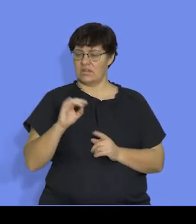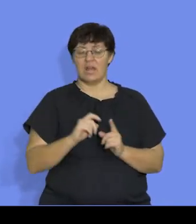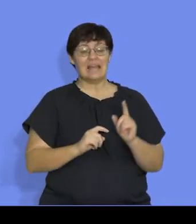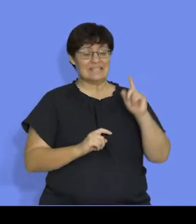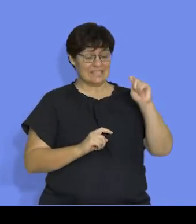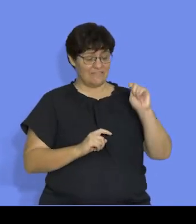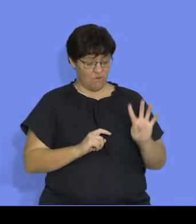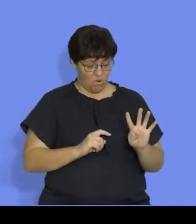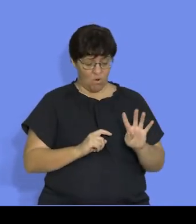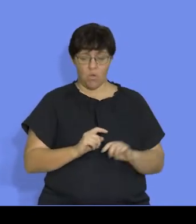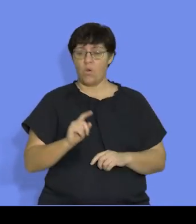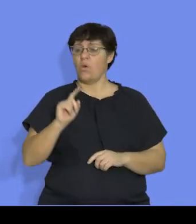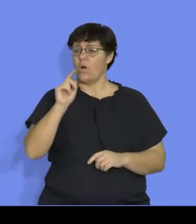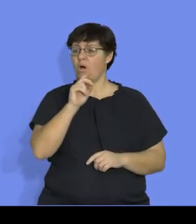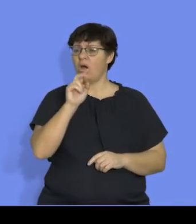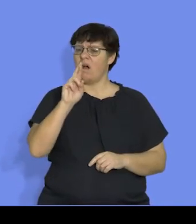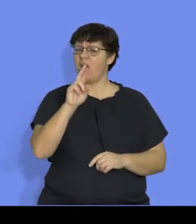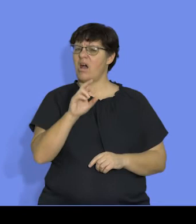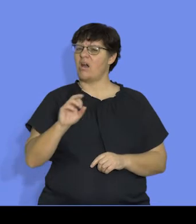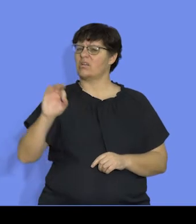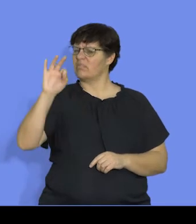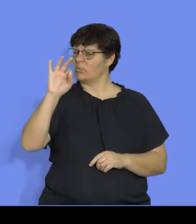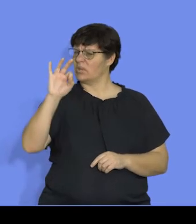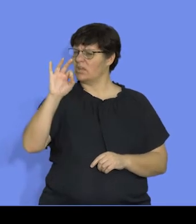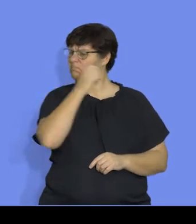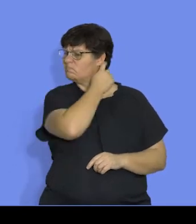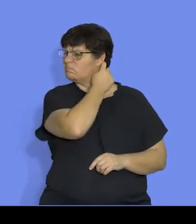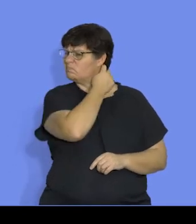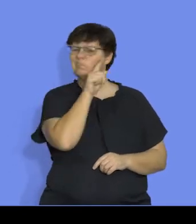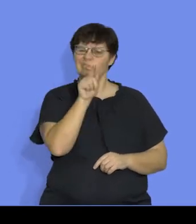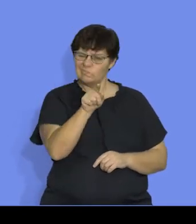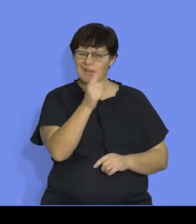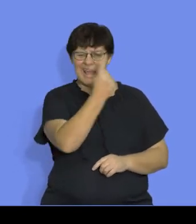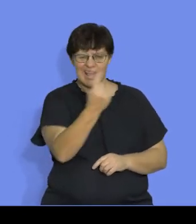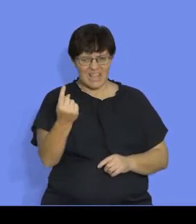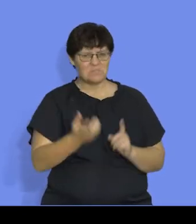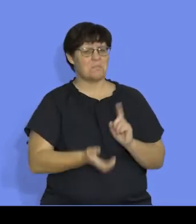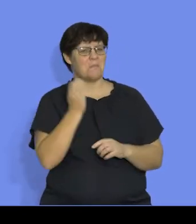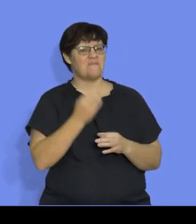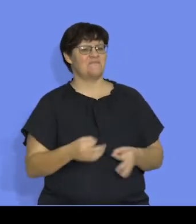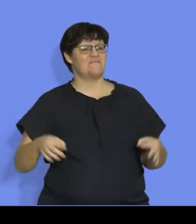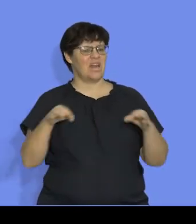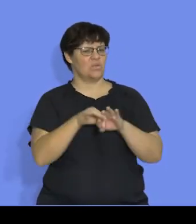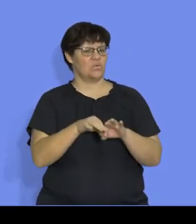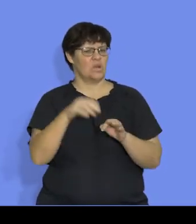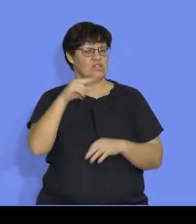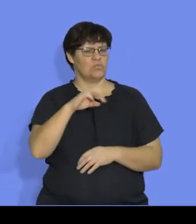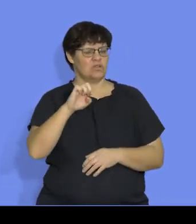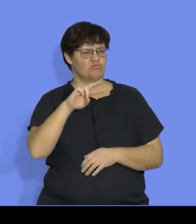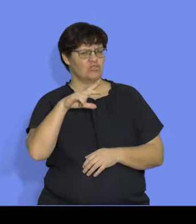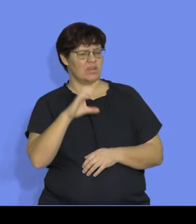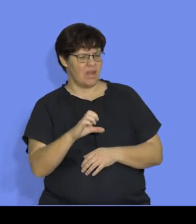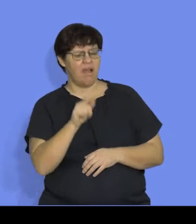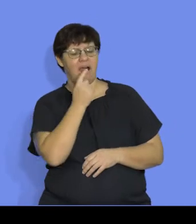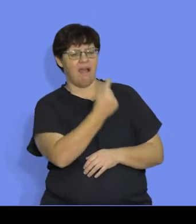which is 1 less than the term value. So every single time we're finding the term value in a geometric